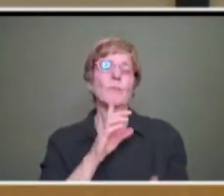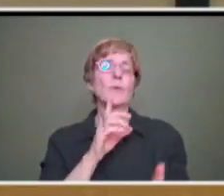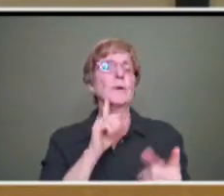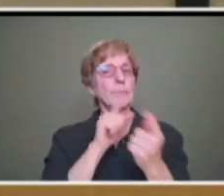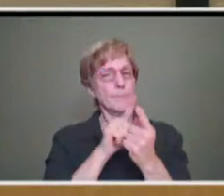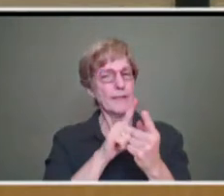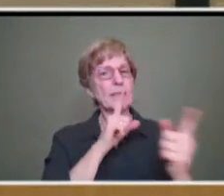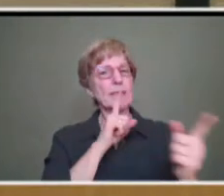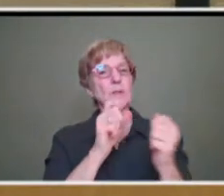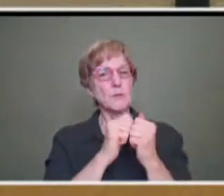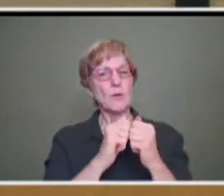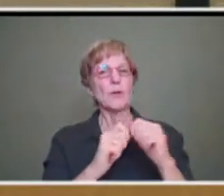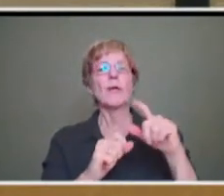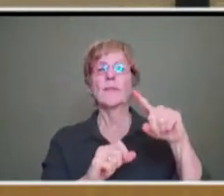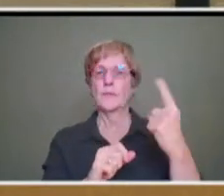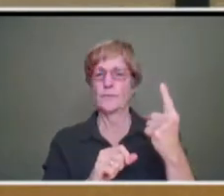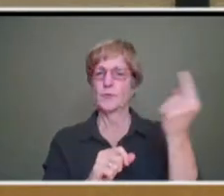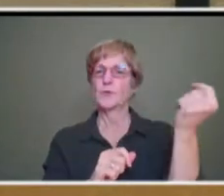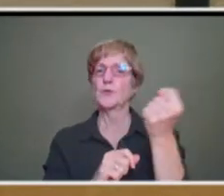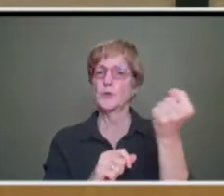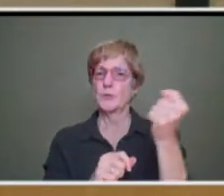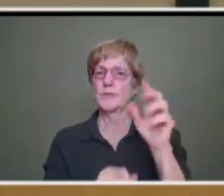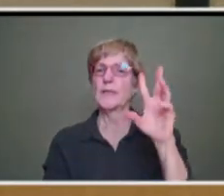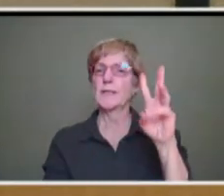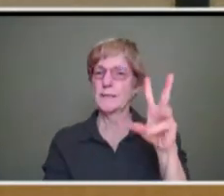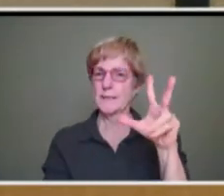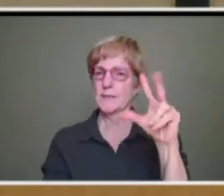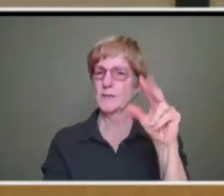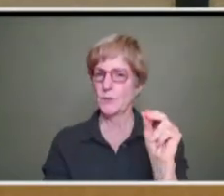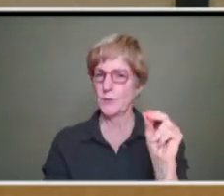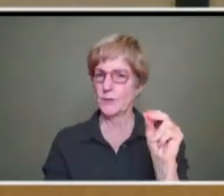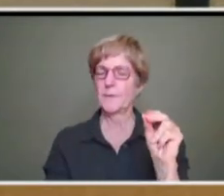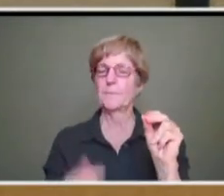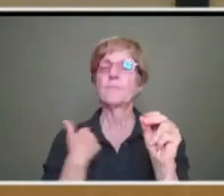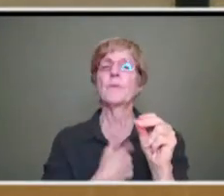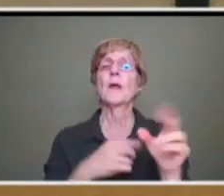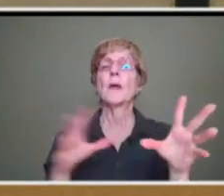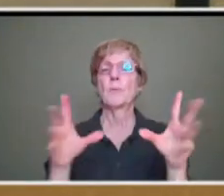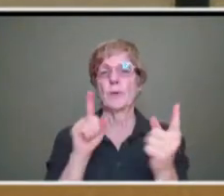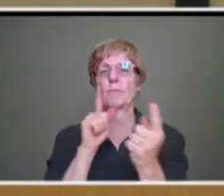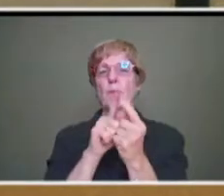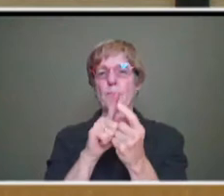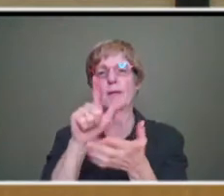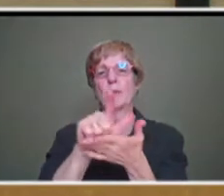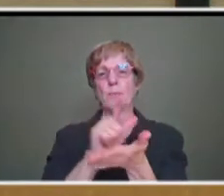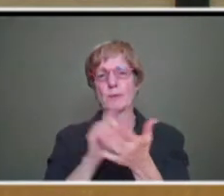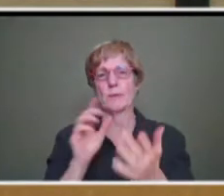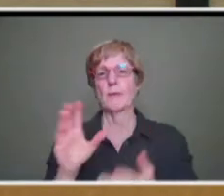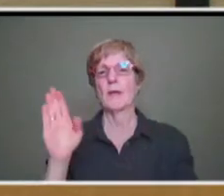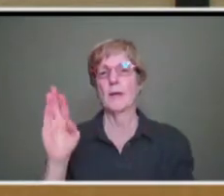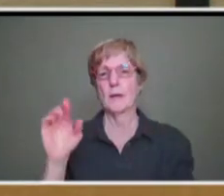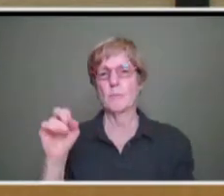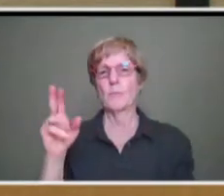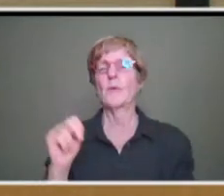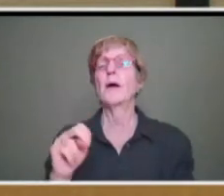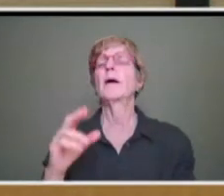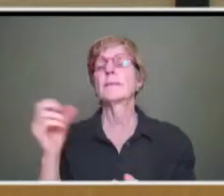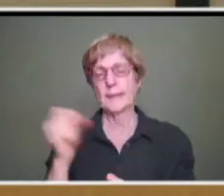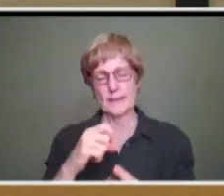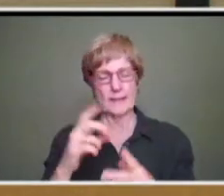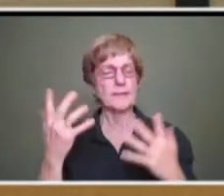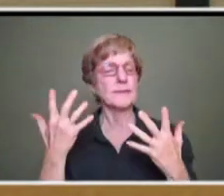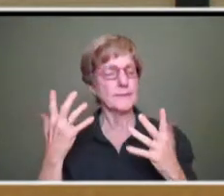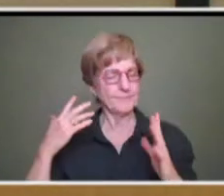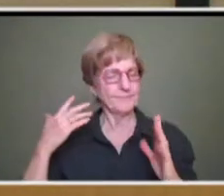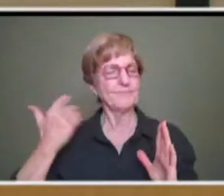first Tuesday 6 30 we will meet with attorney Brown and we've had conversation already so